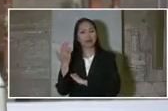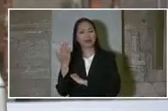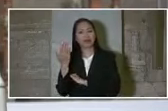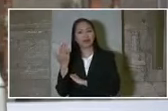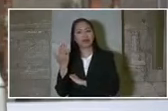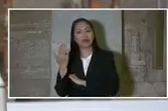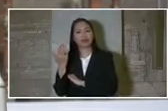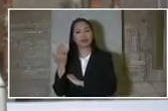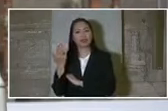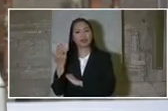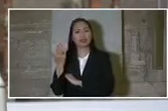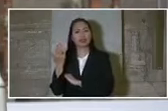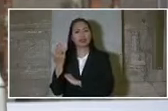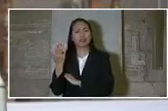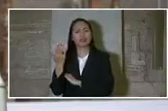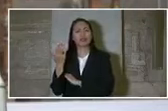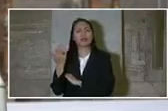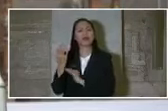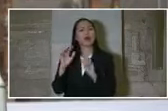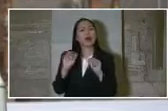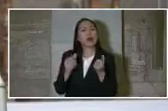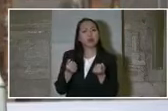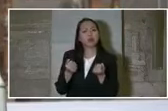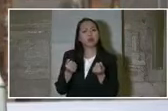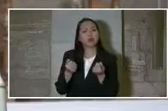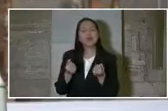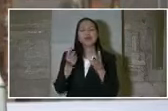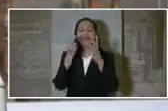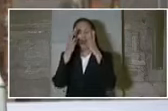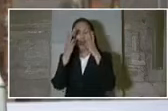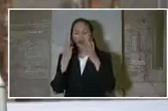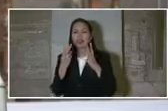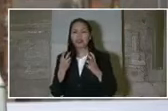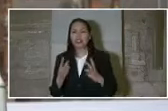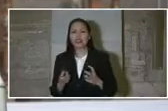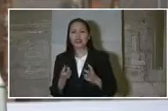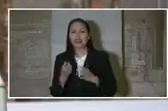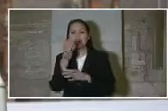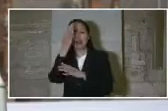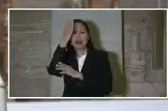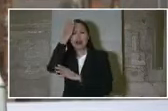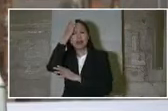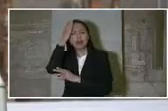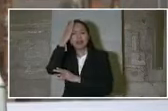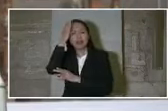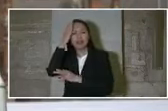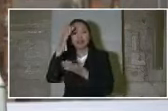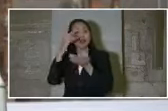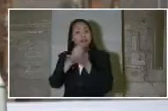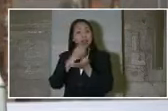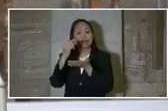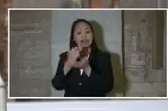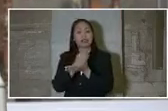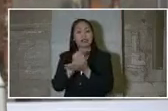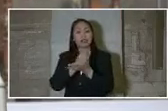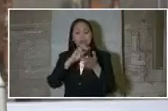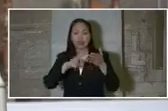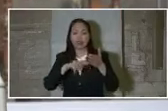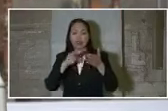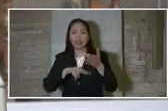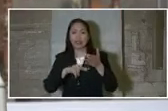by reflecting on a familiar gospel reading for many of